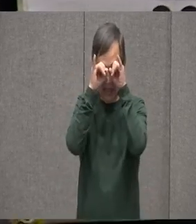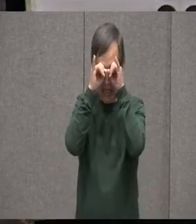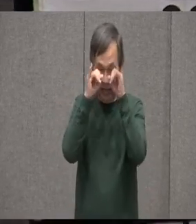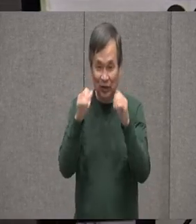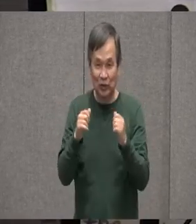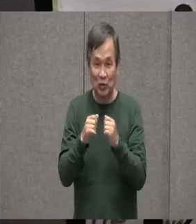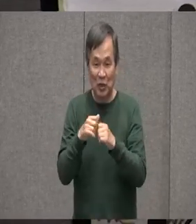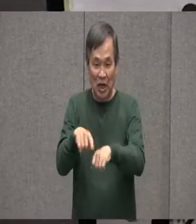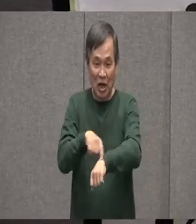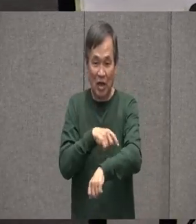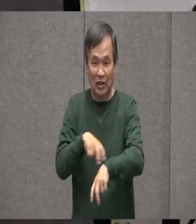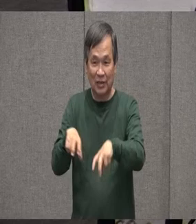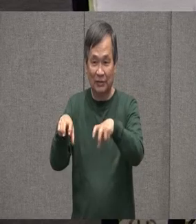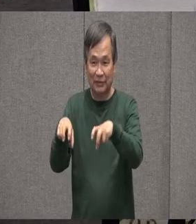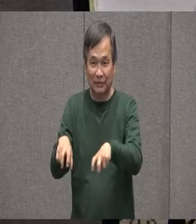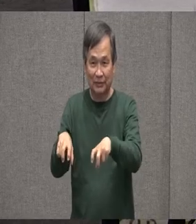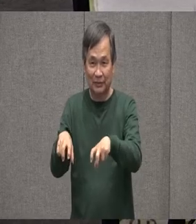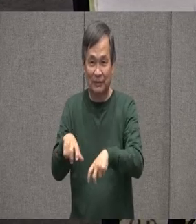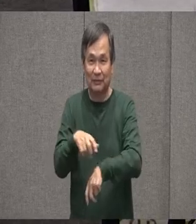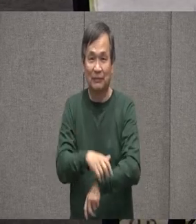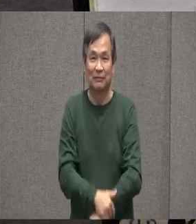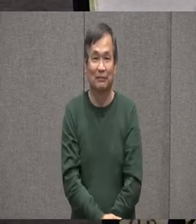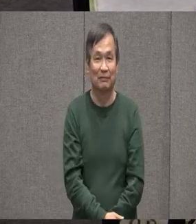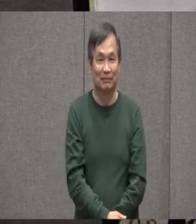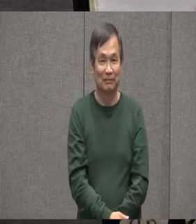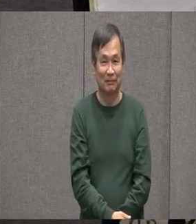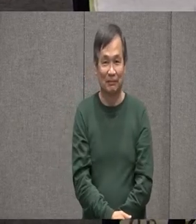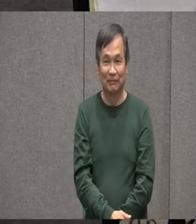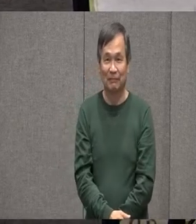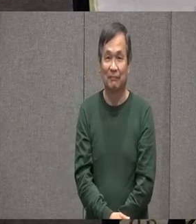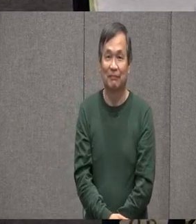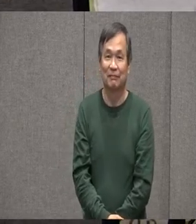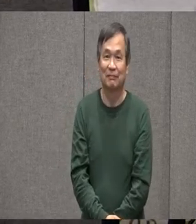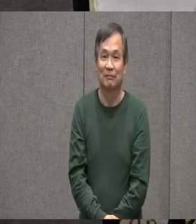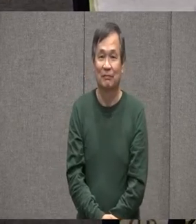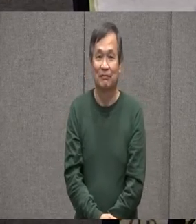snowy owls with long, curvy claws.